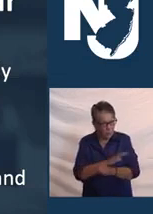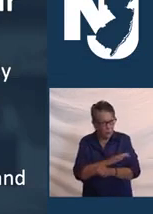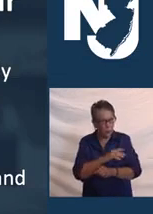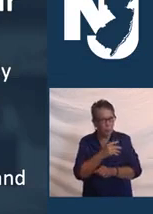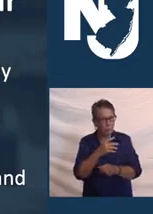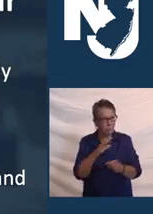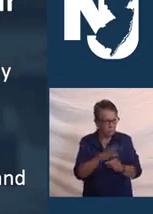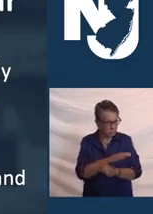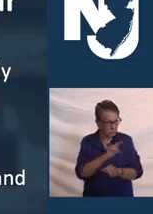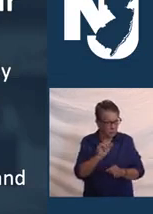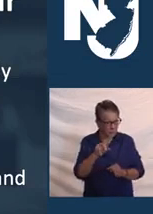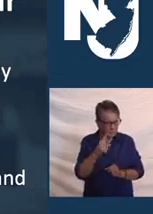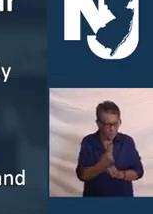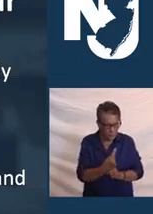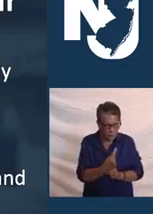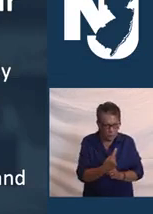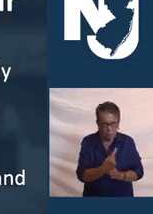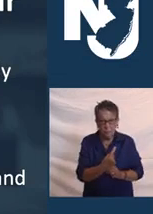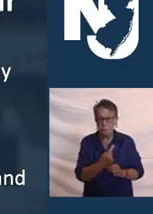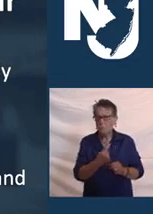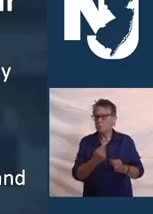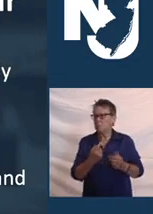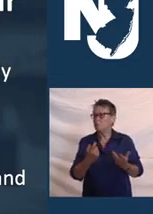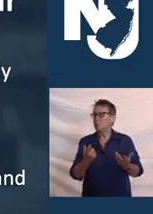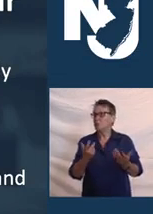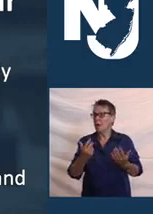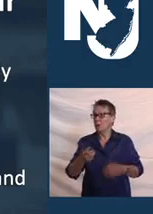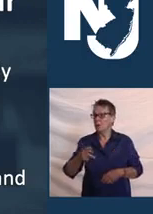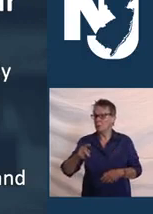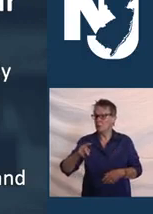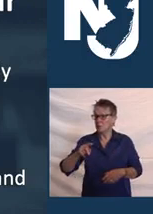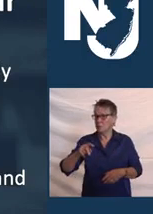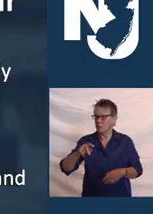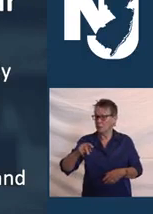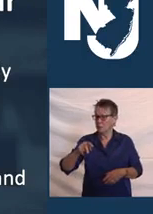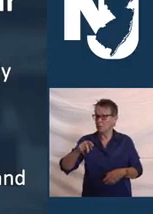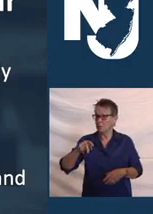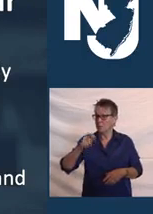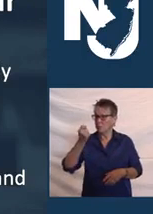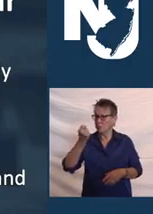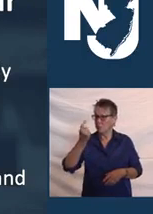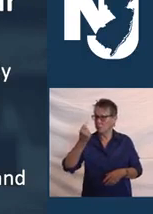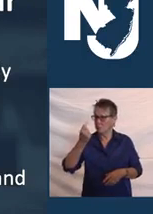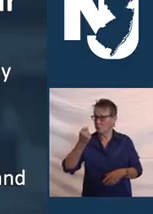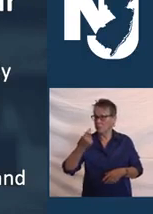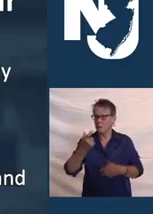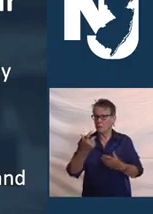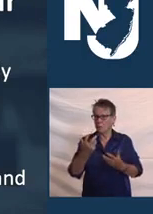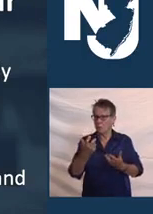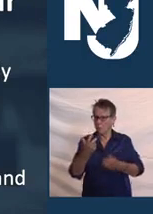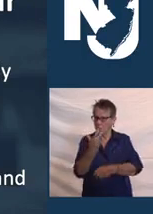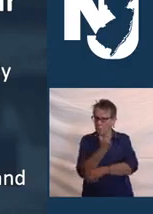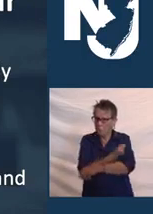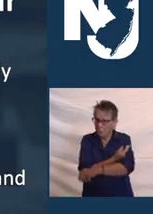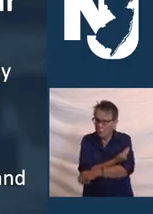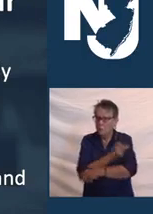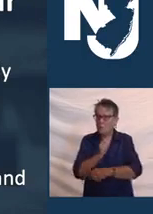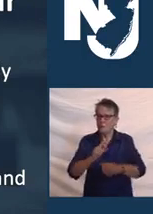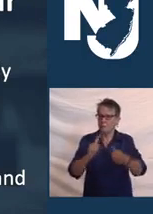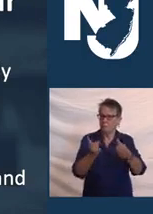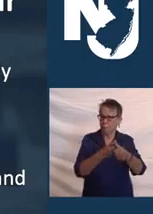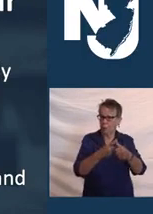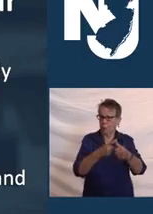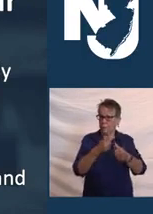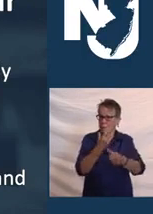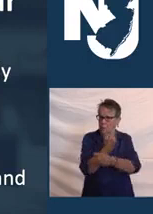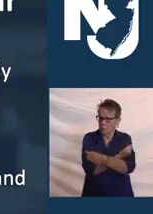that means a second dose by no later than October 17. The order also clarifies that the masking